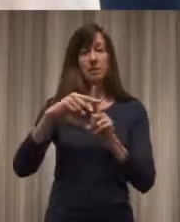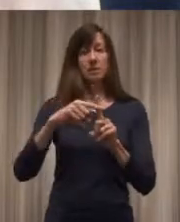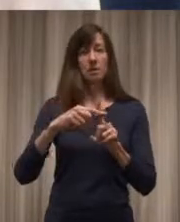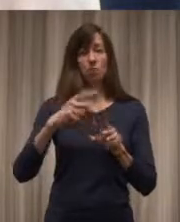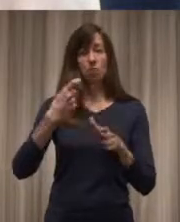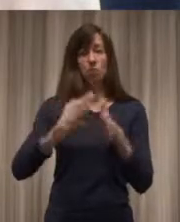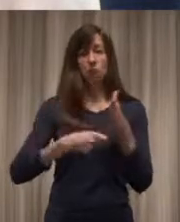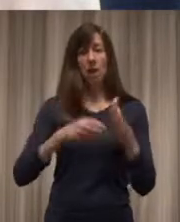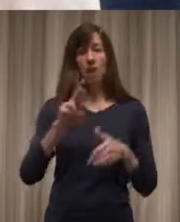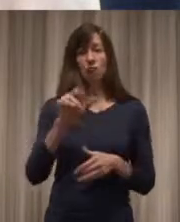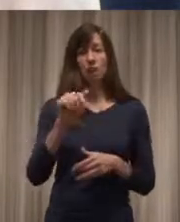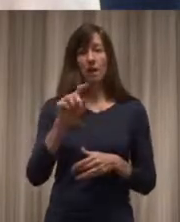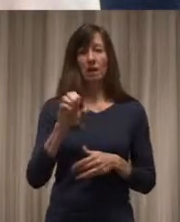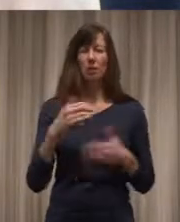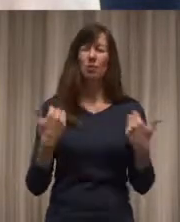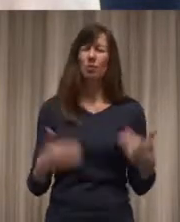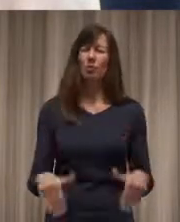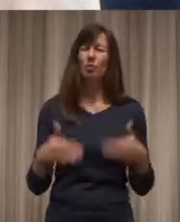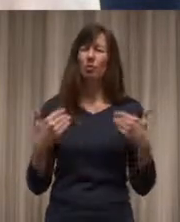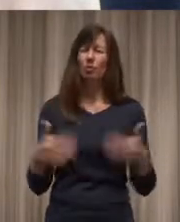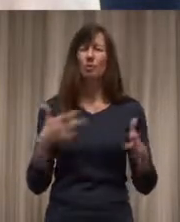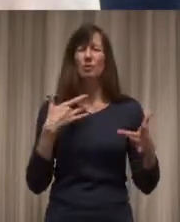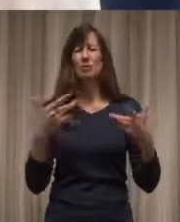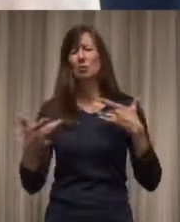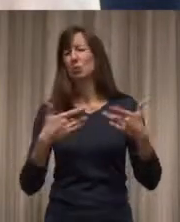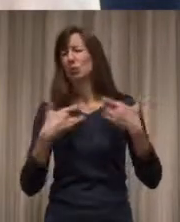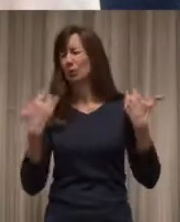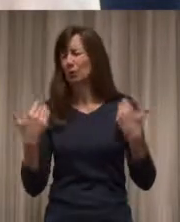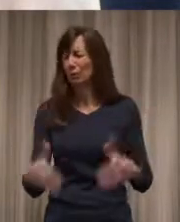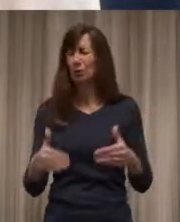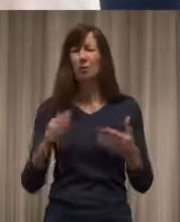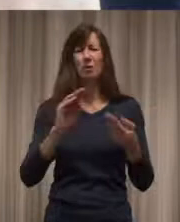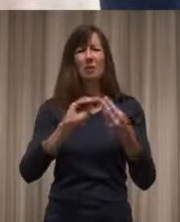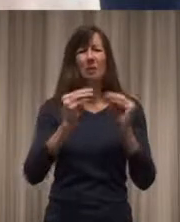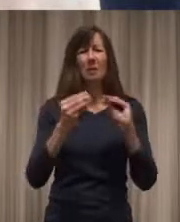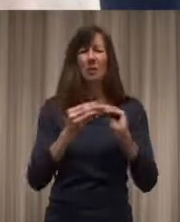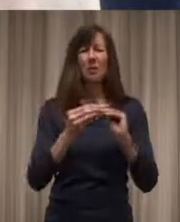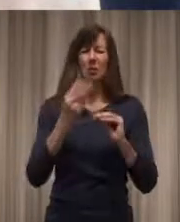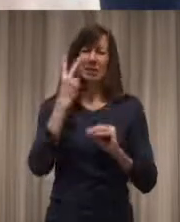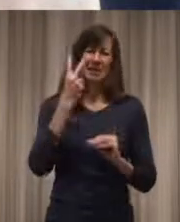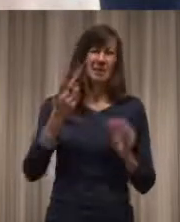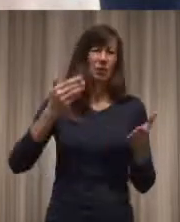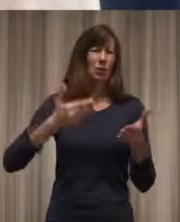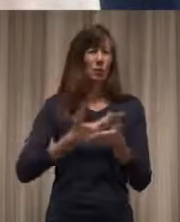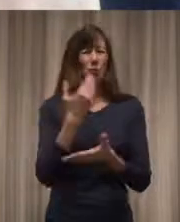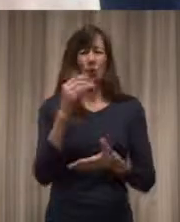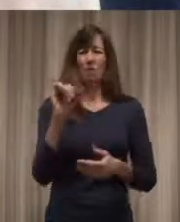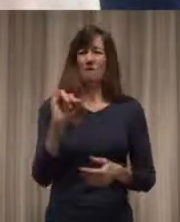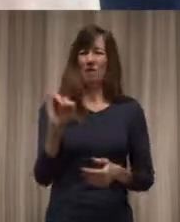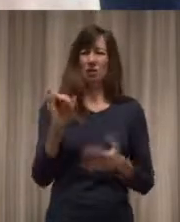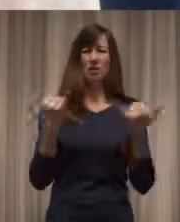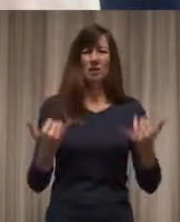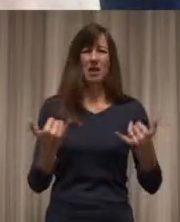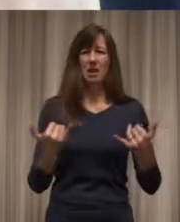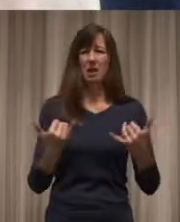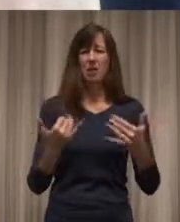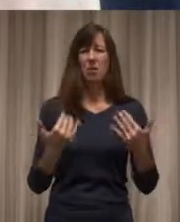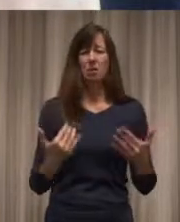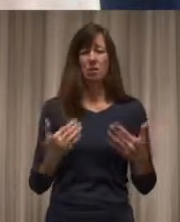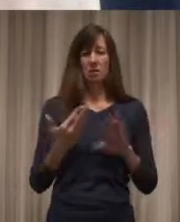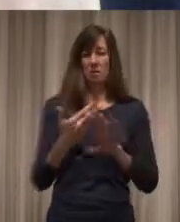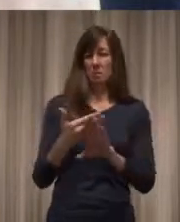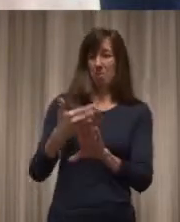this is very concerning. We are seeing some of the highest rates here of new infection. And again, this is even before we start to factor